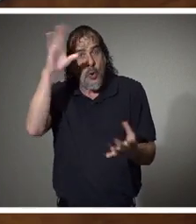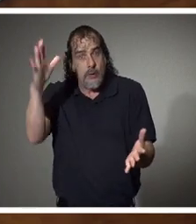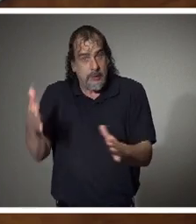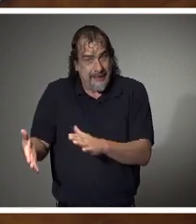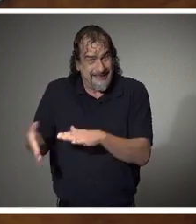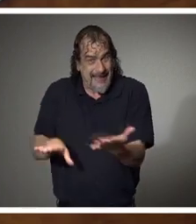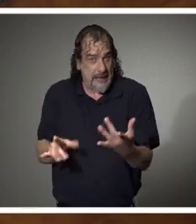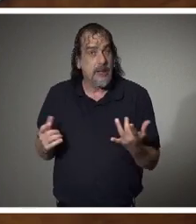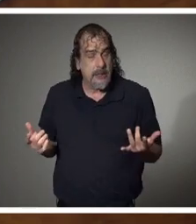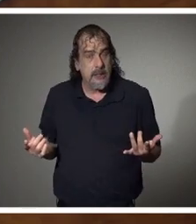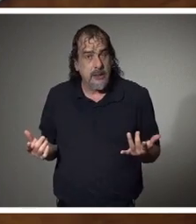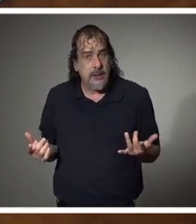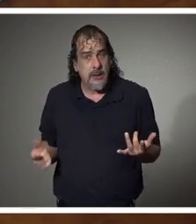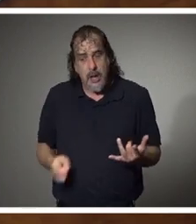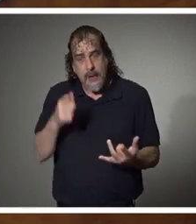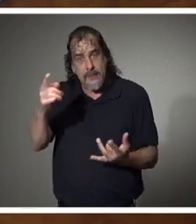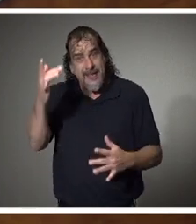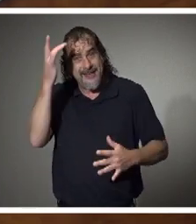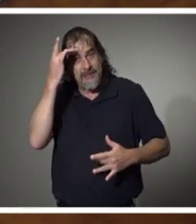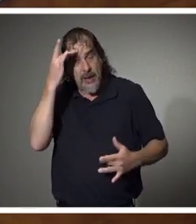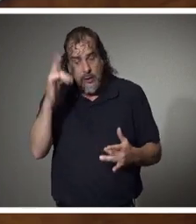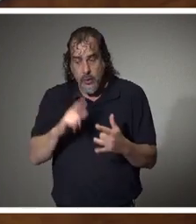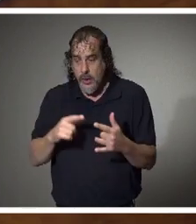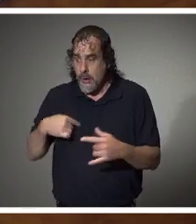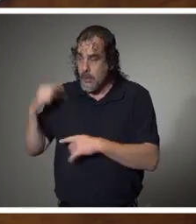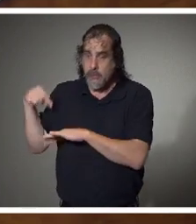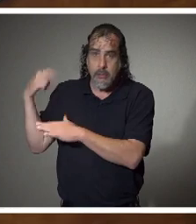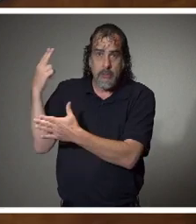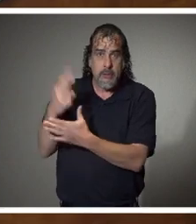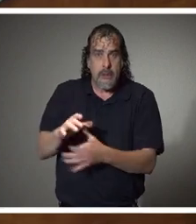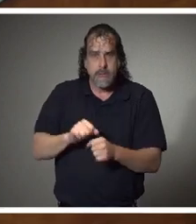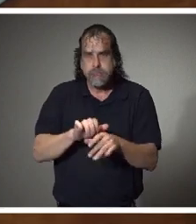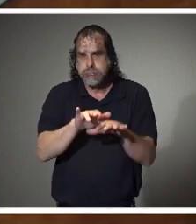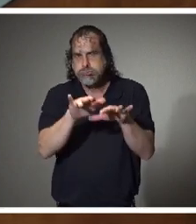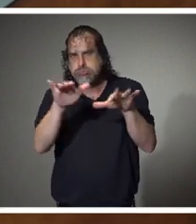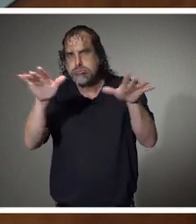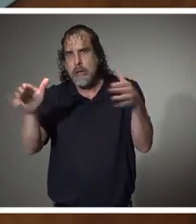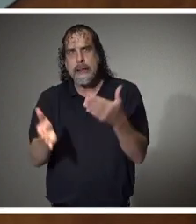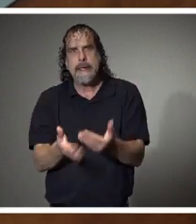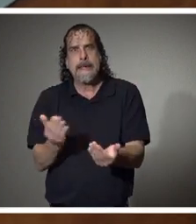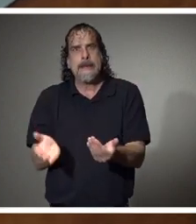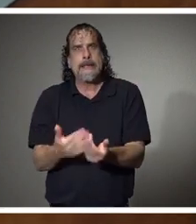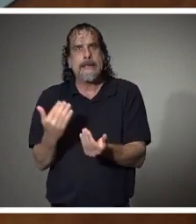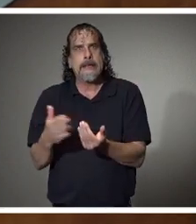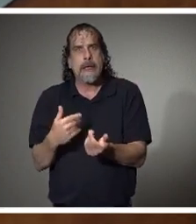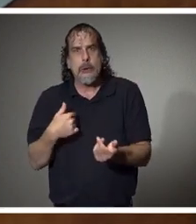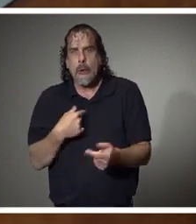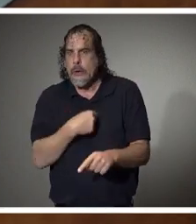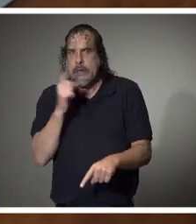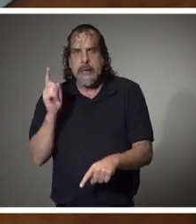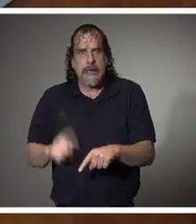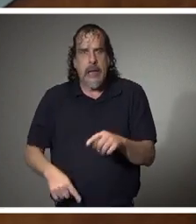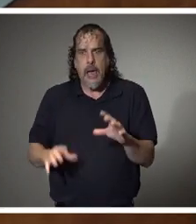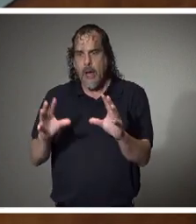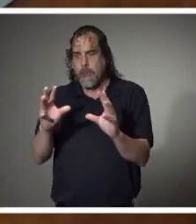This virus is historically contagious. We must not take it lightly.